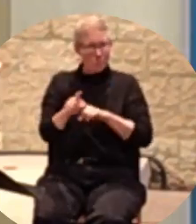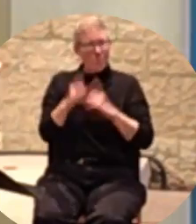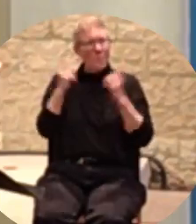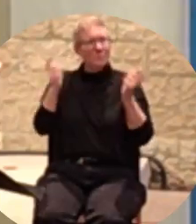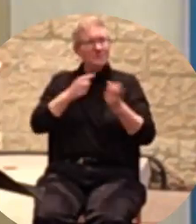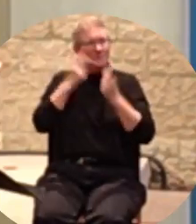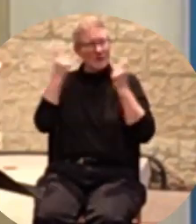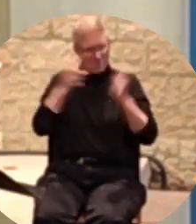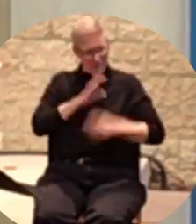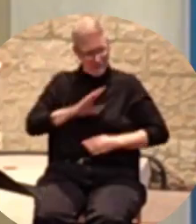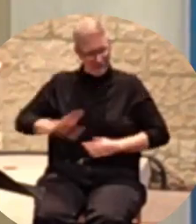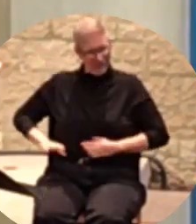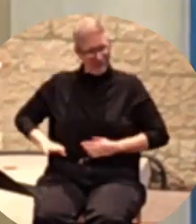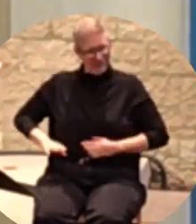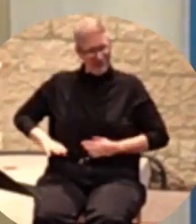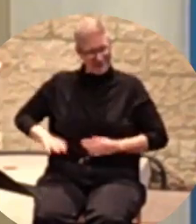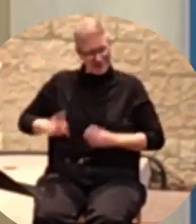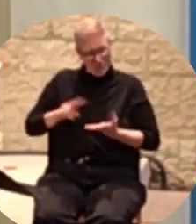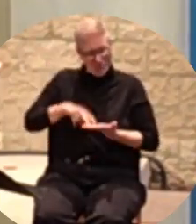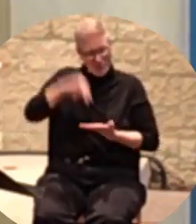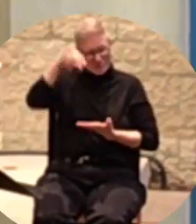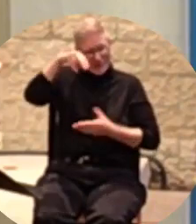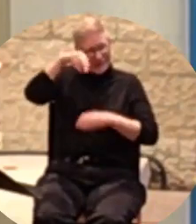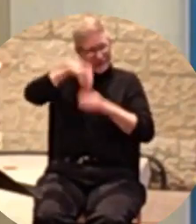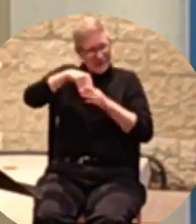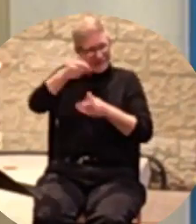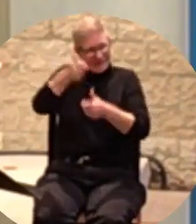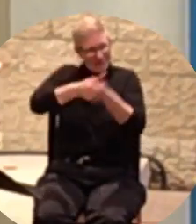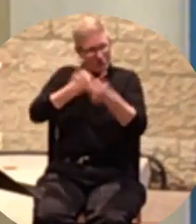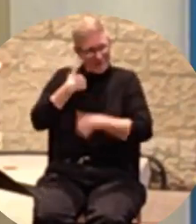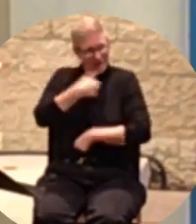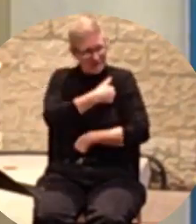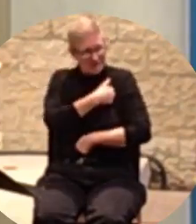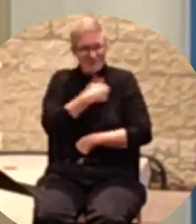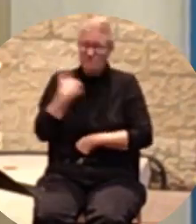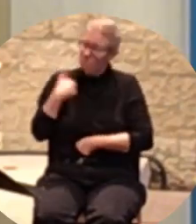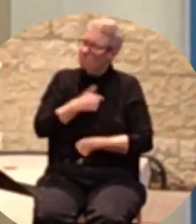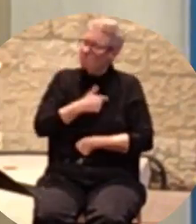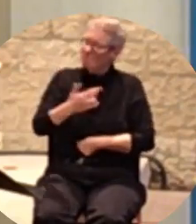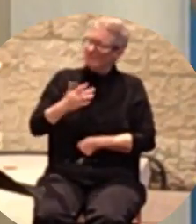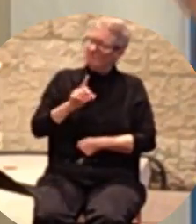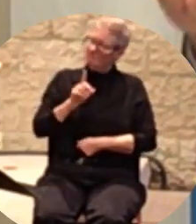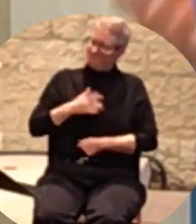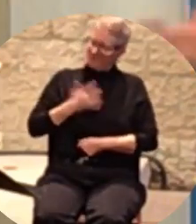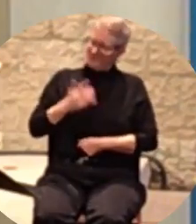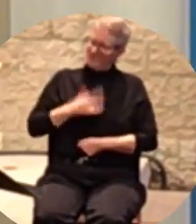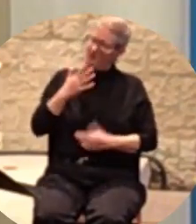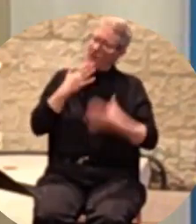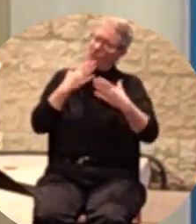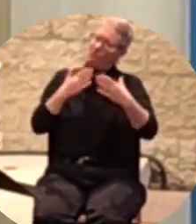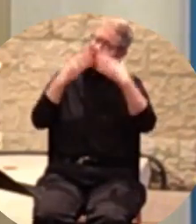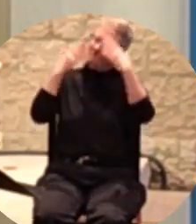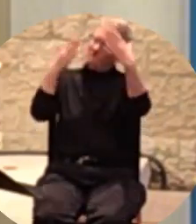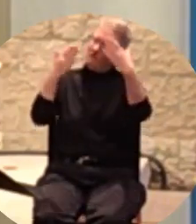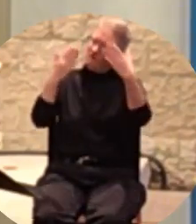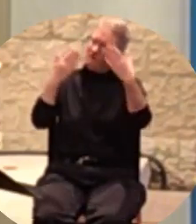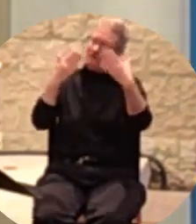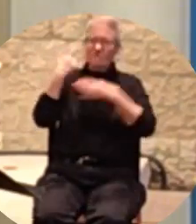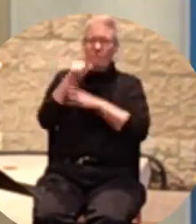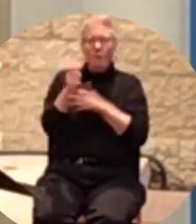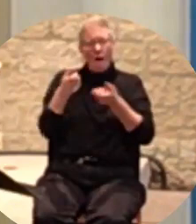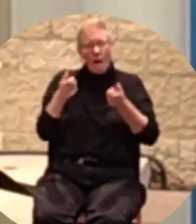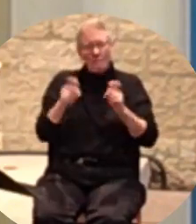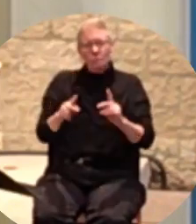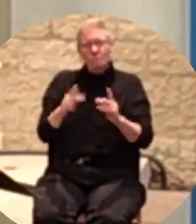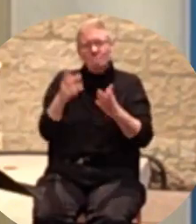ourselves. And we are grateful. We are grateful for the opportunity for life itself to be part